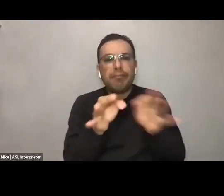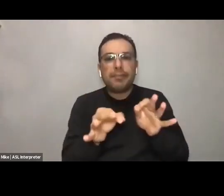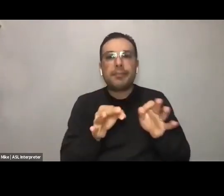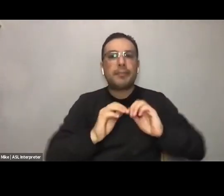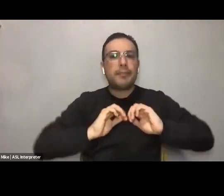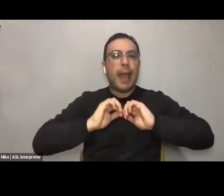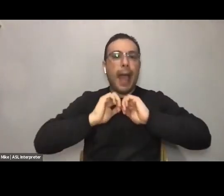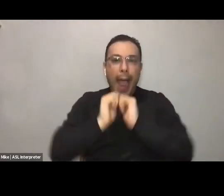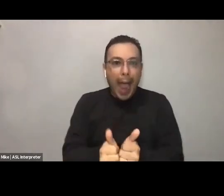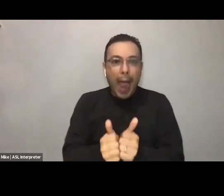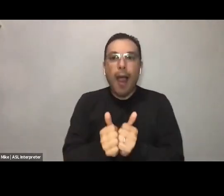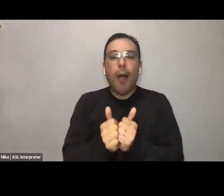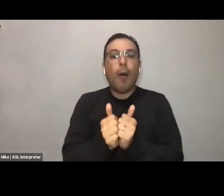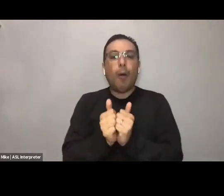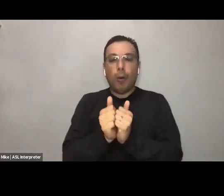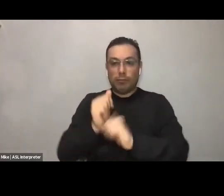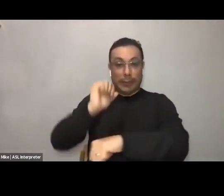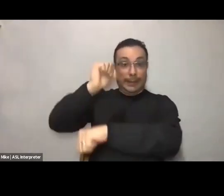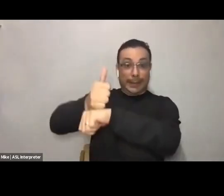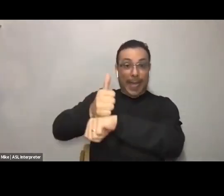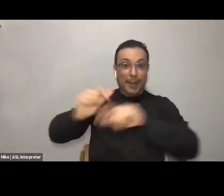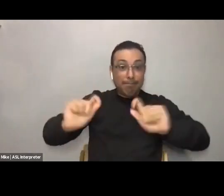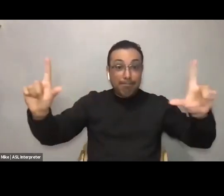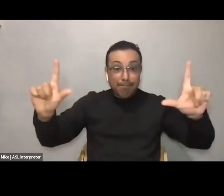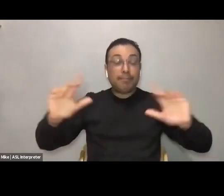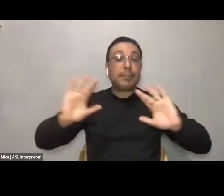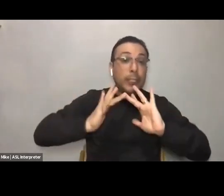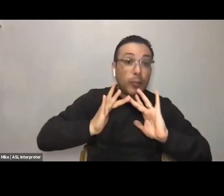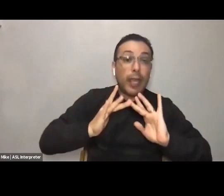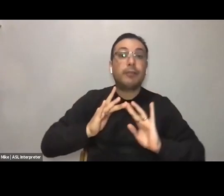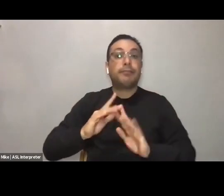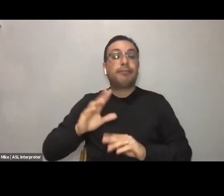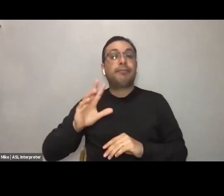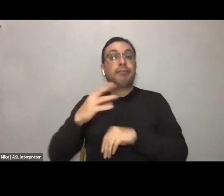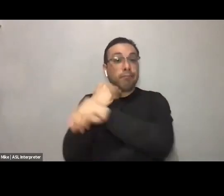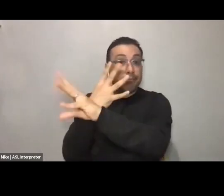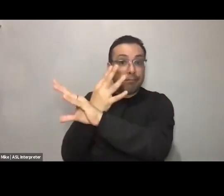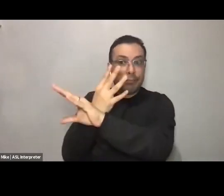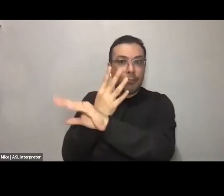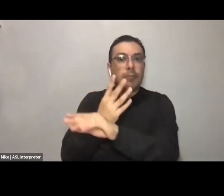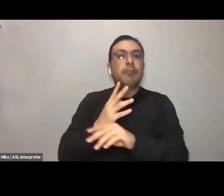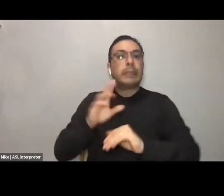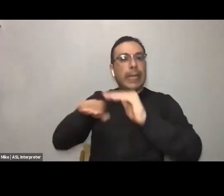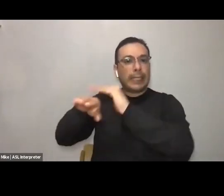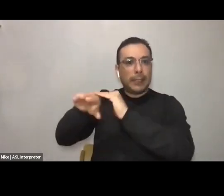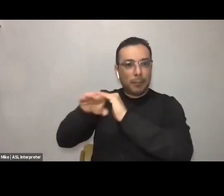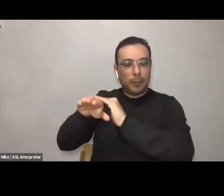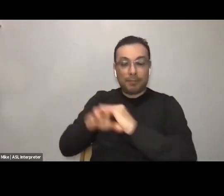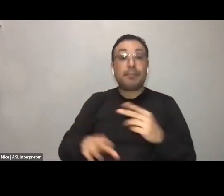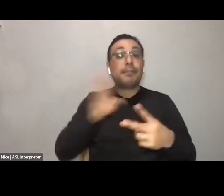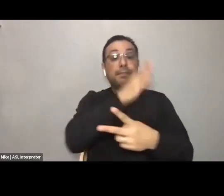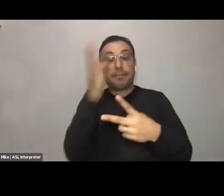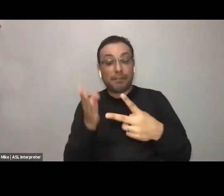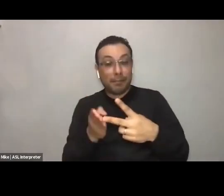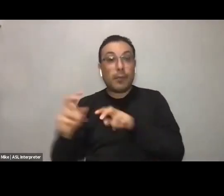information about how to make your virtual programming more accessible. Next, we're going to have a panel discussion that features